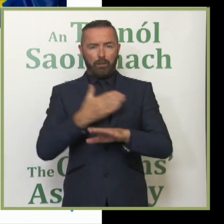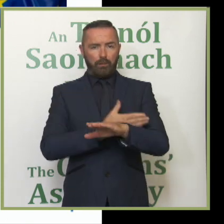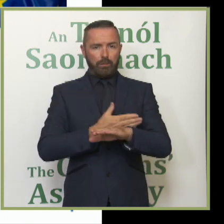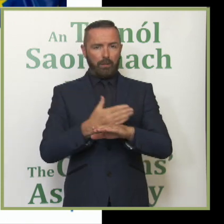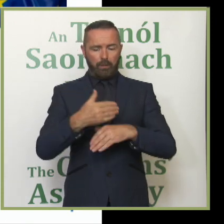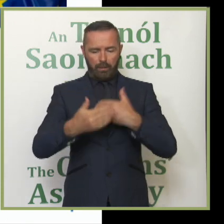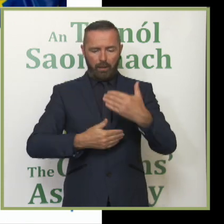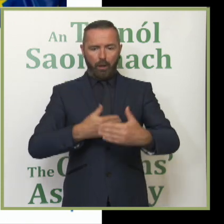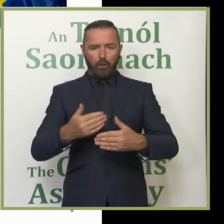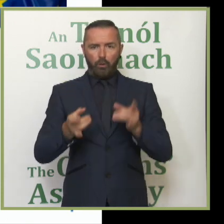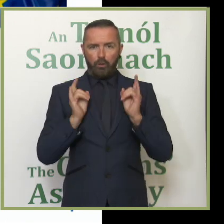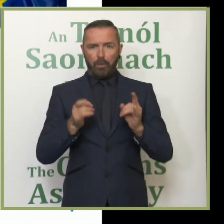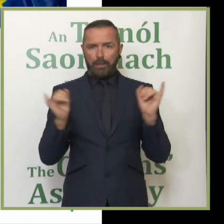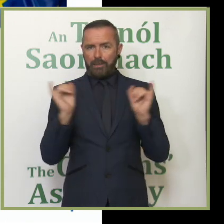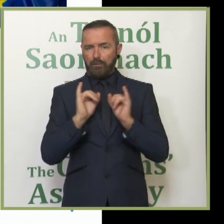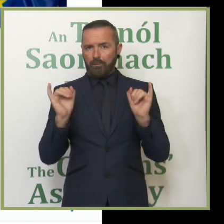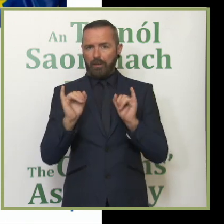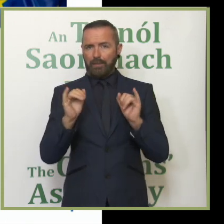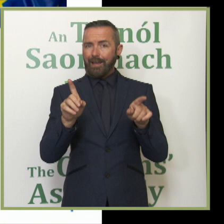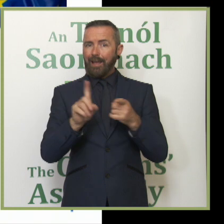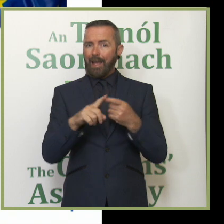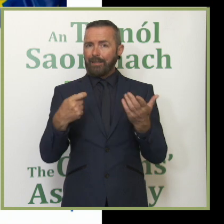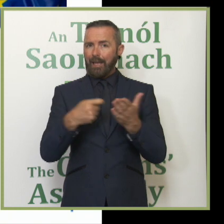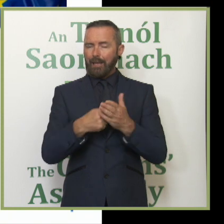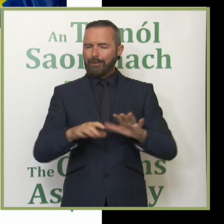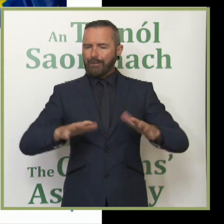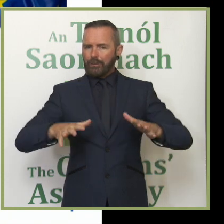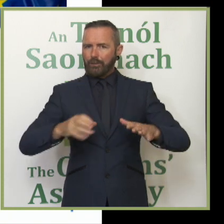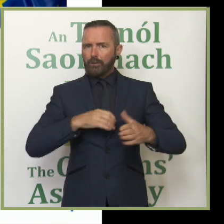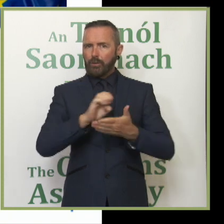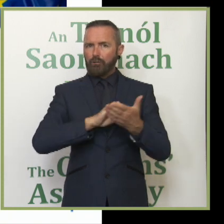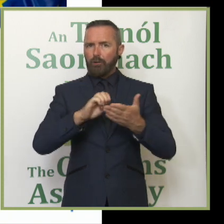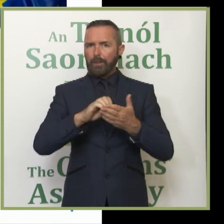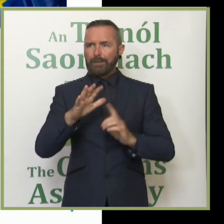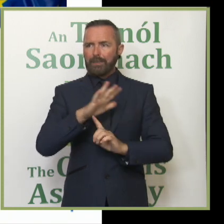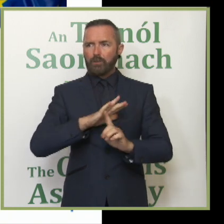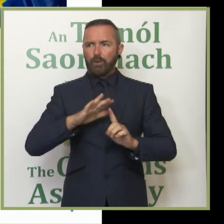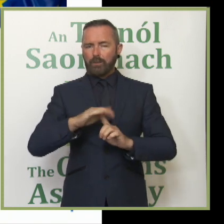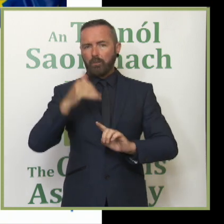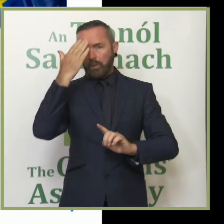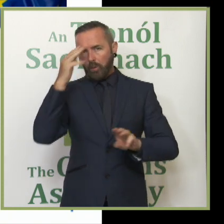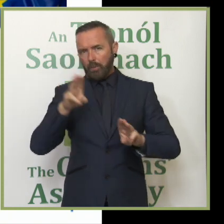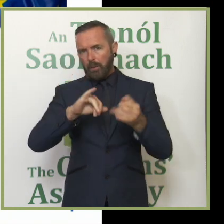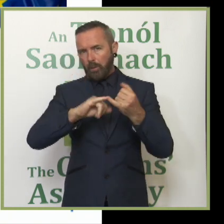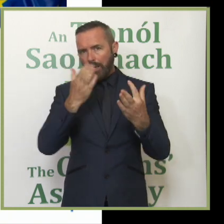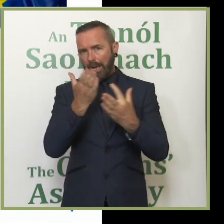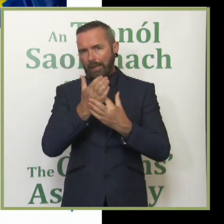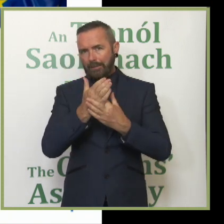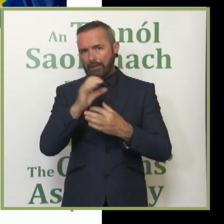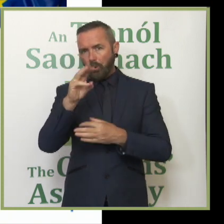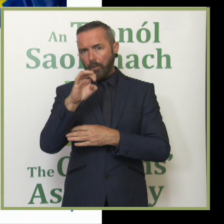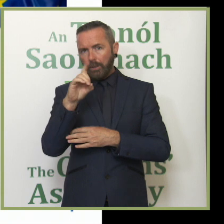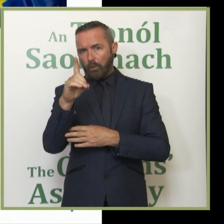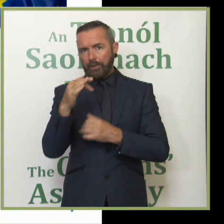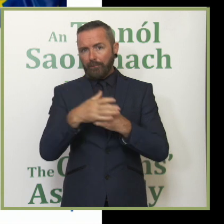humanitarian crisis and has added uncertainty to Europe's drug situation. We know that people accessing opioid agonist treatment